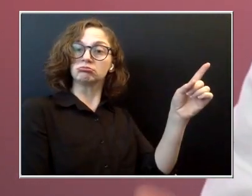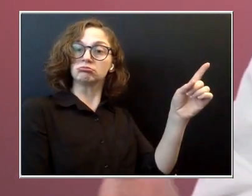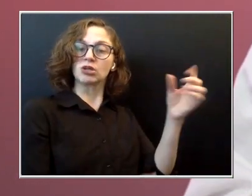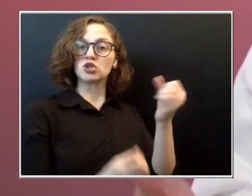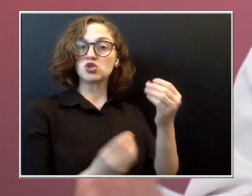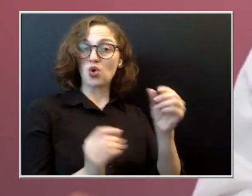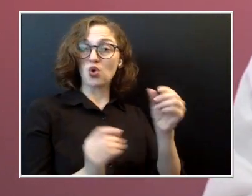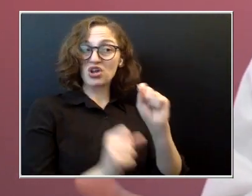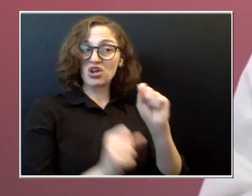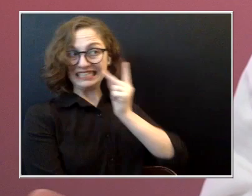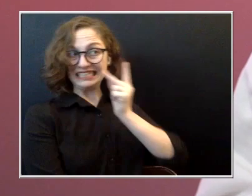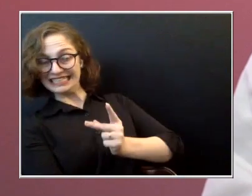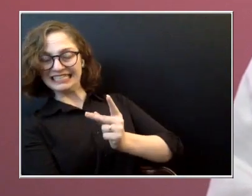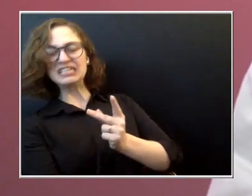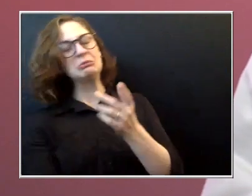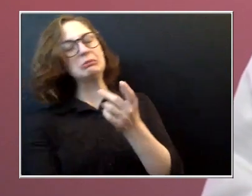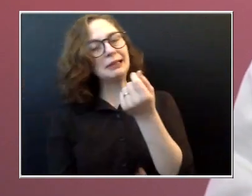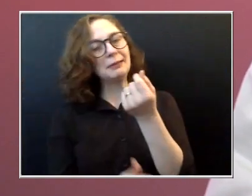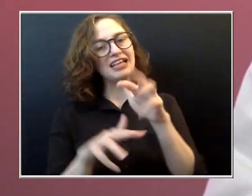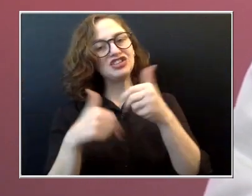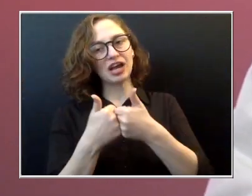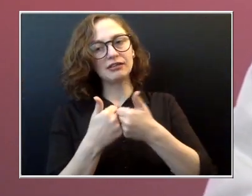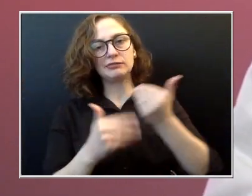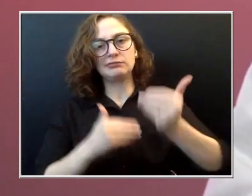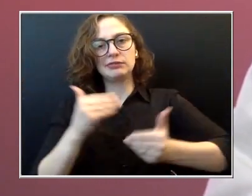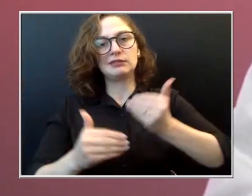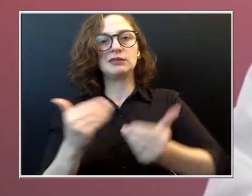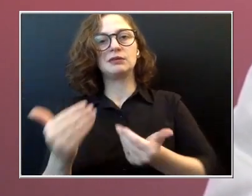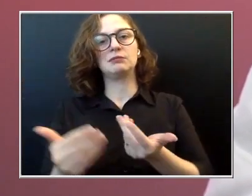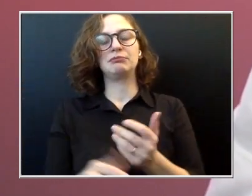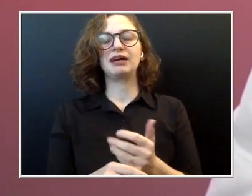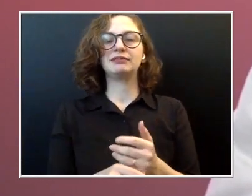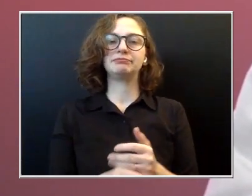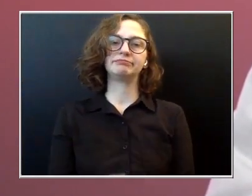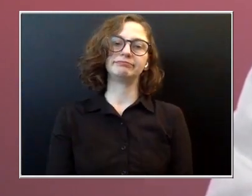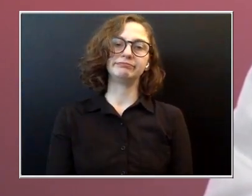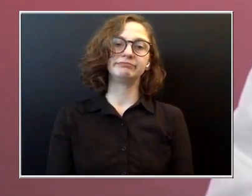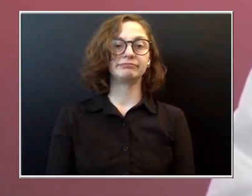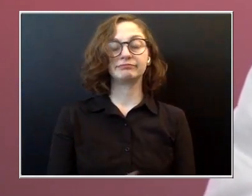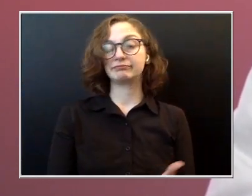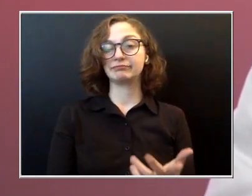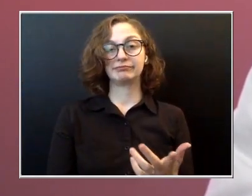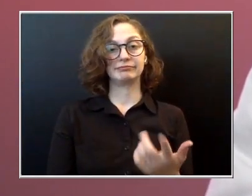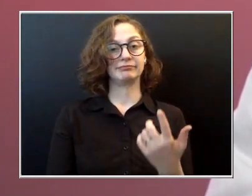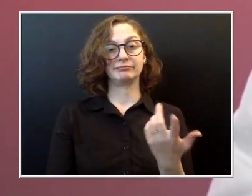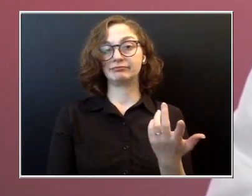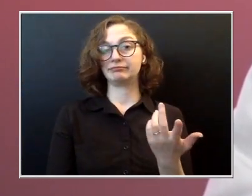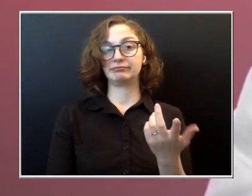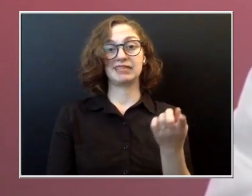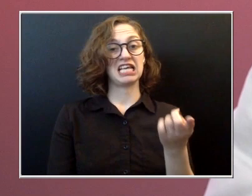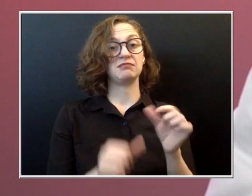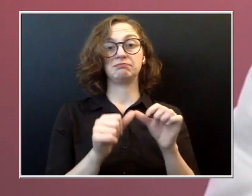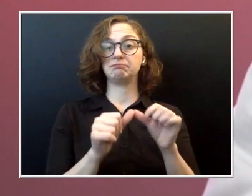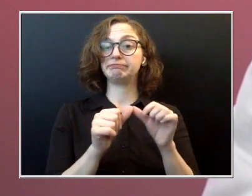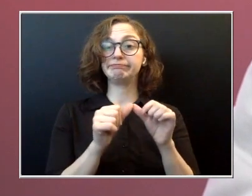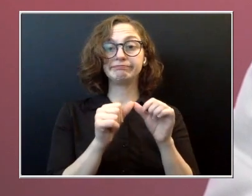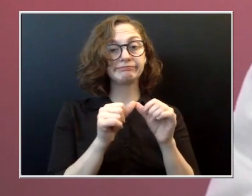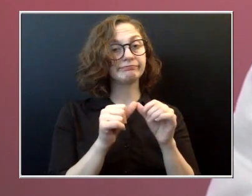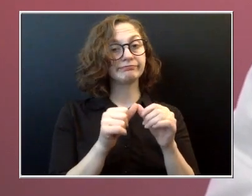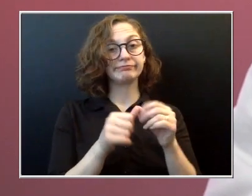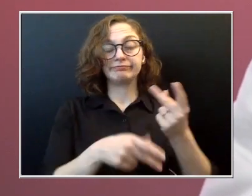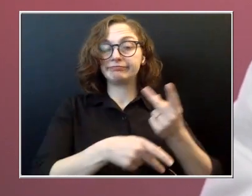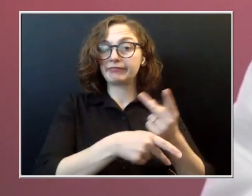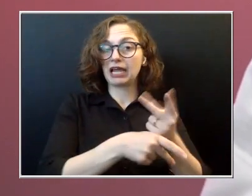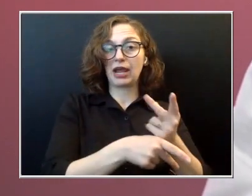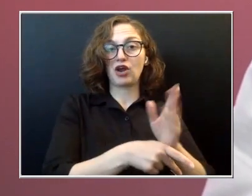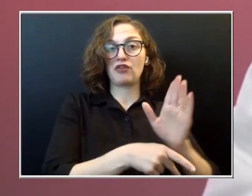we kind of initially 1-2 months tried to see how he will do, and he kept his part very well. So it was